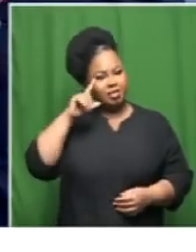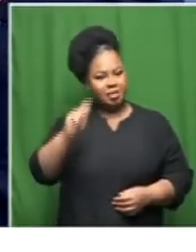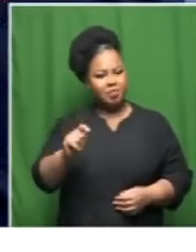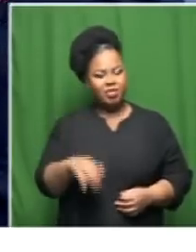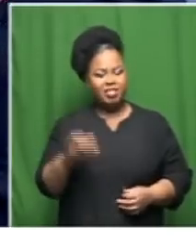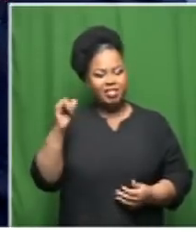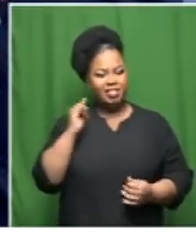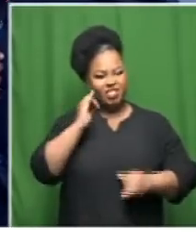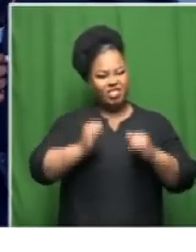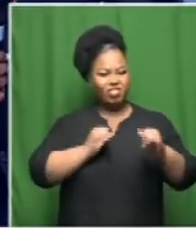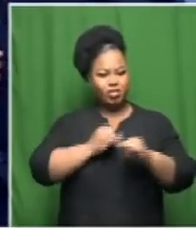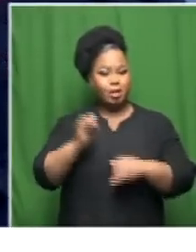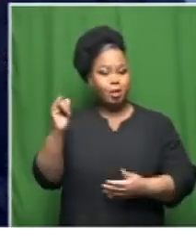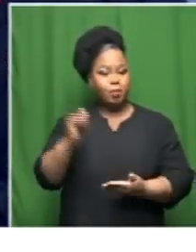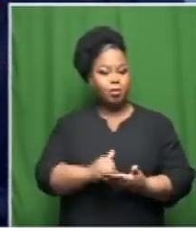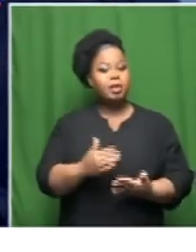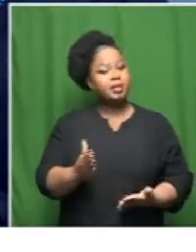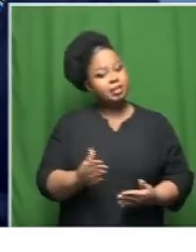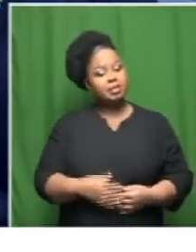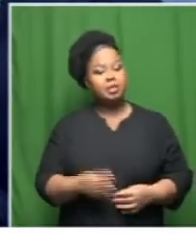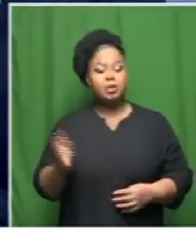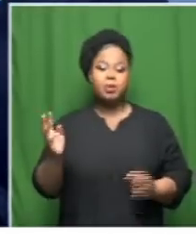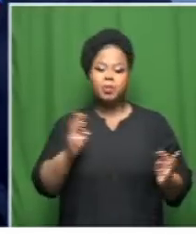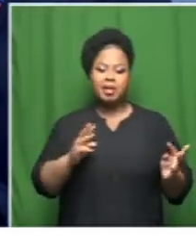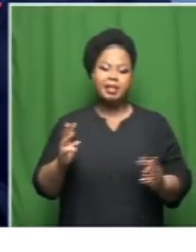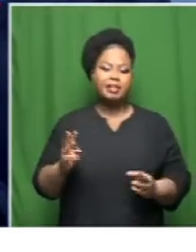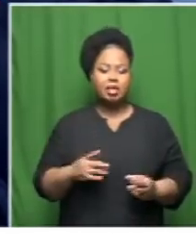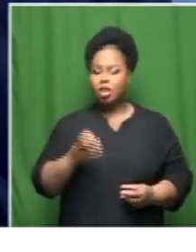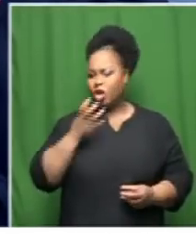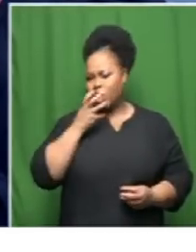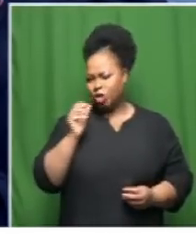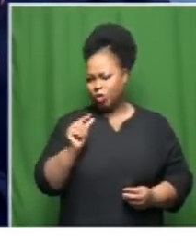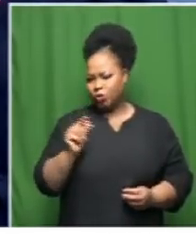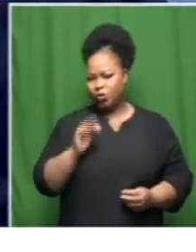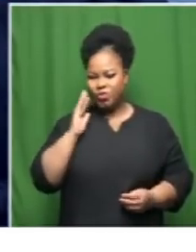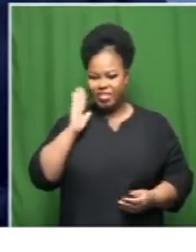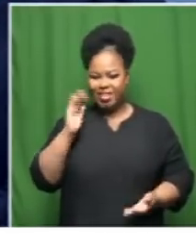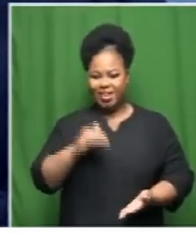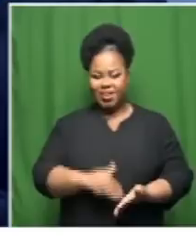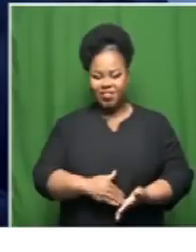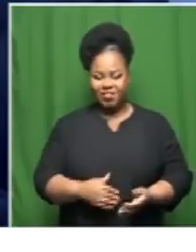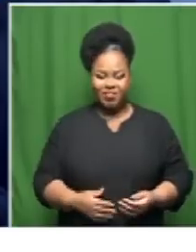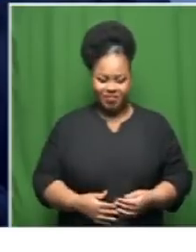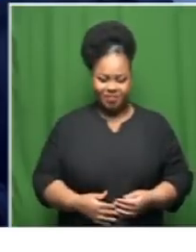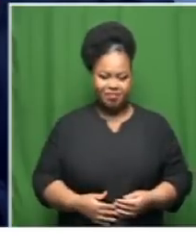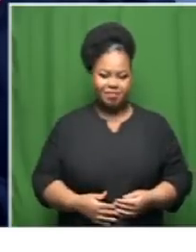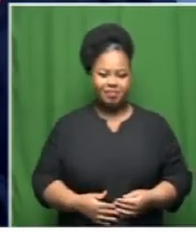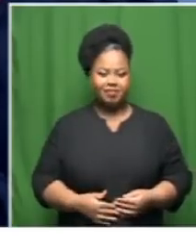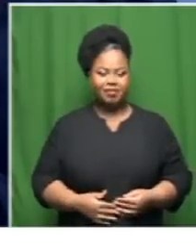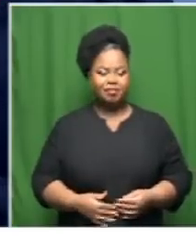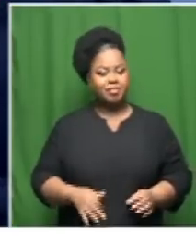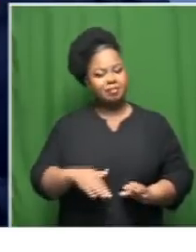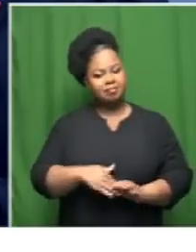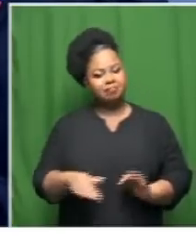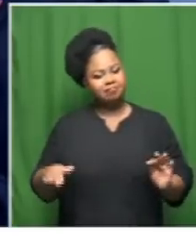International. But I can assure you guys that that weather is going to heat up as soon as the ladies get off that plane and come out,